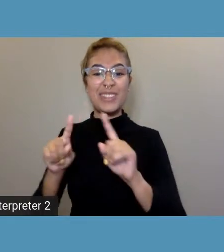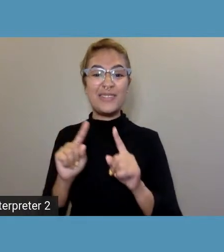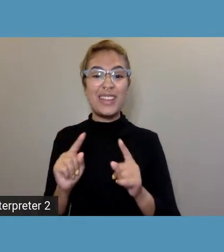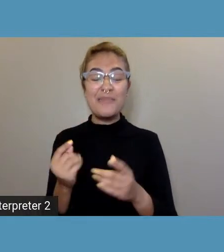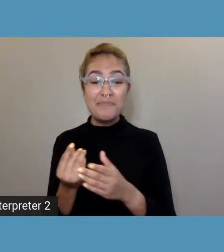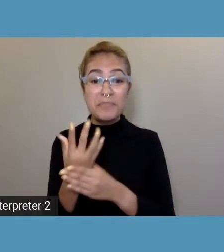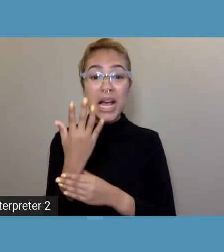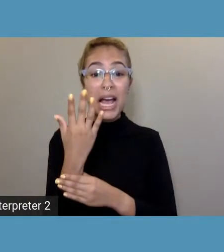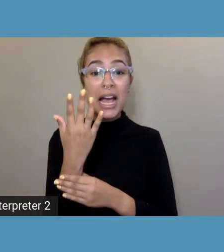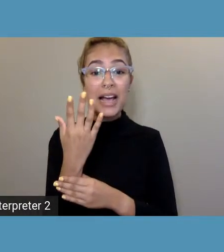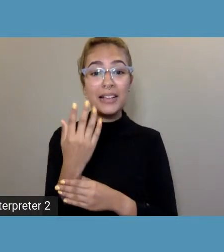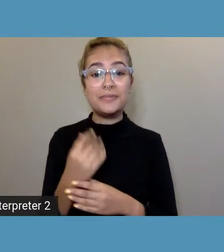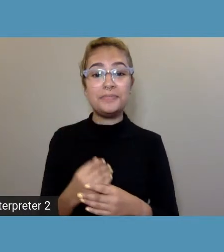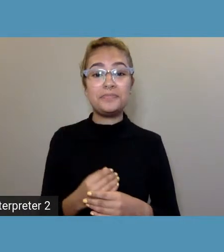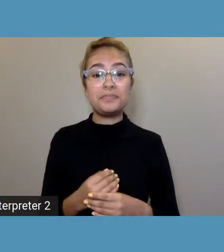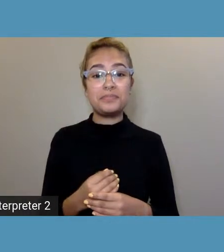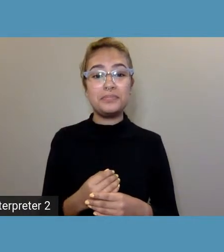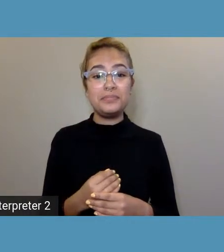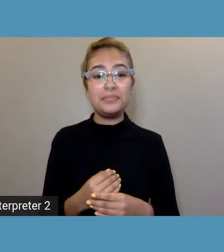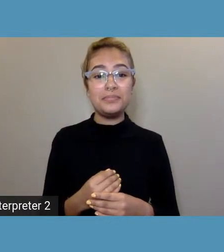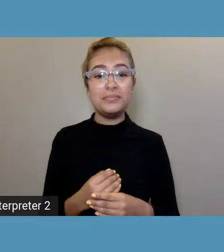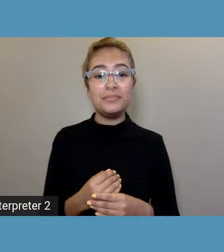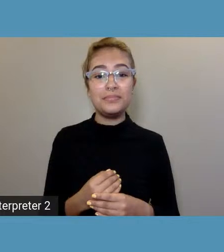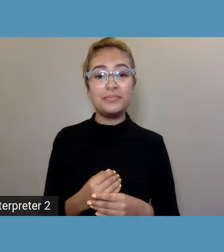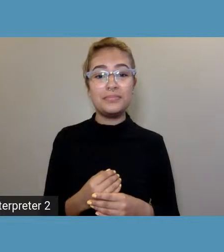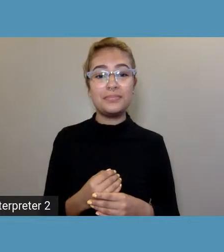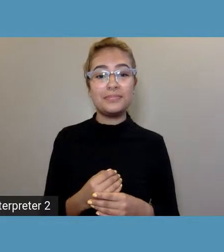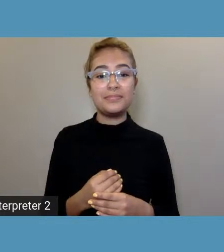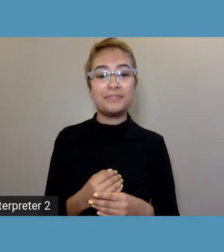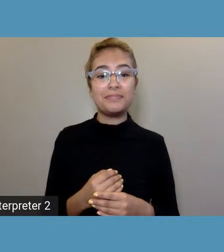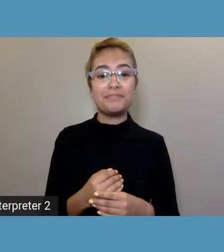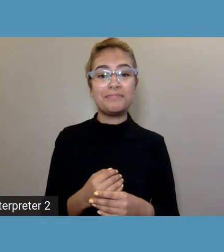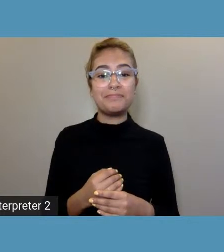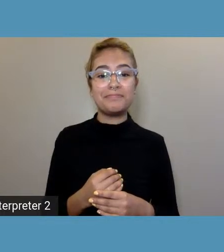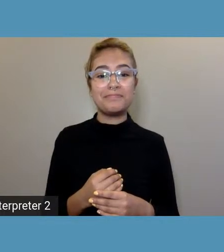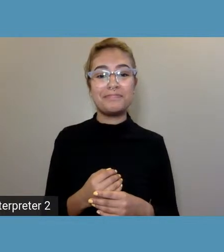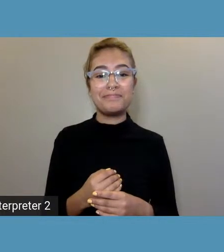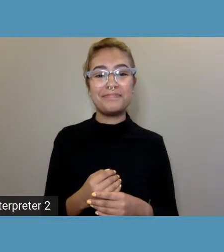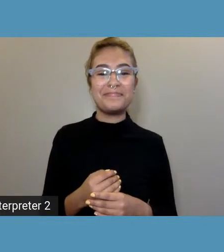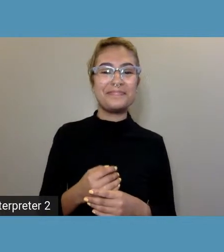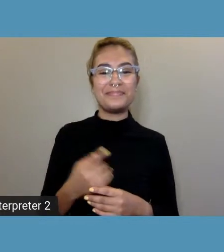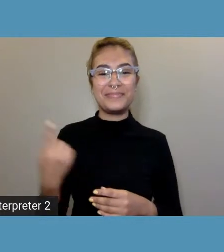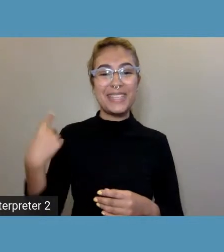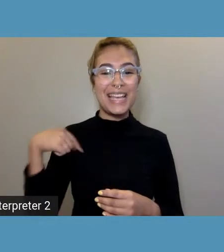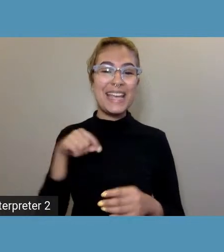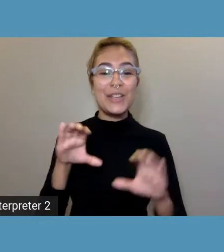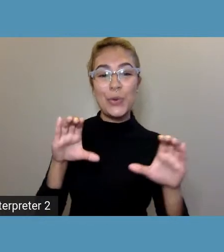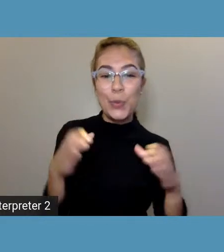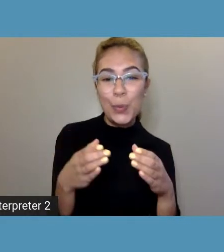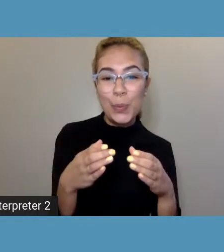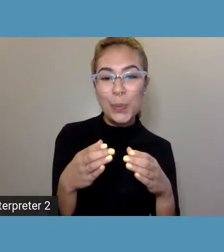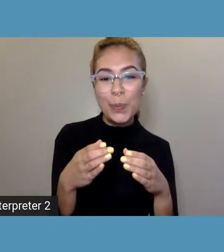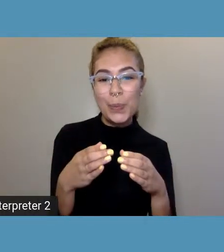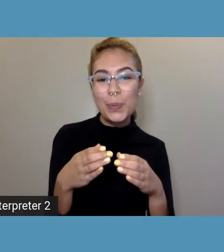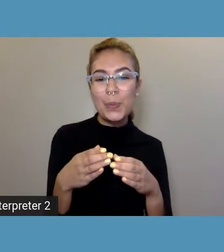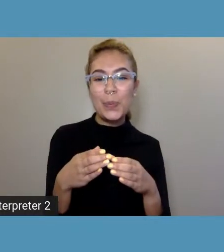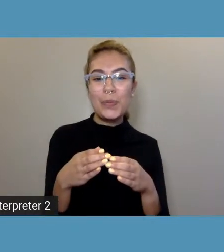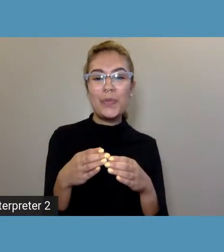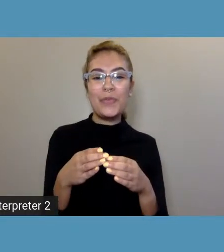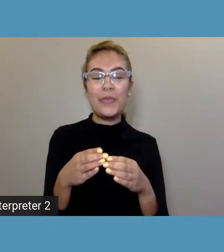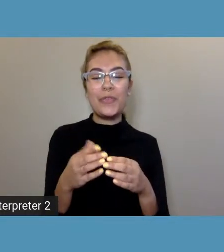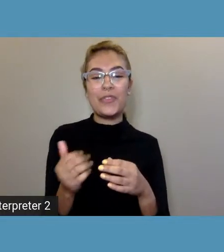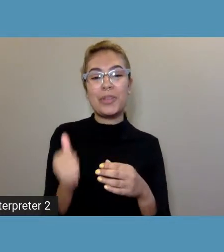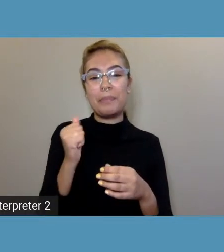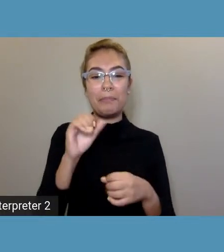been pretty much my posse throughout the past year. All